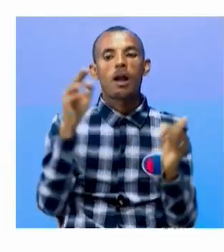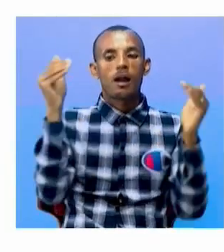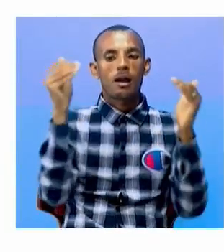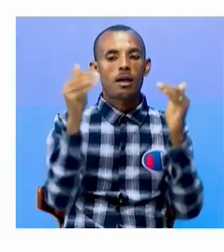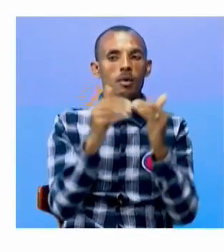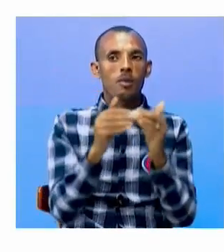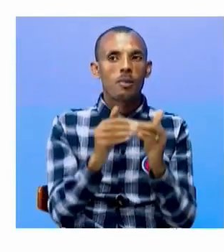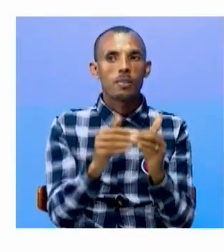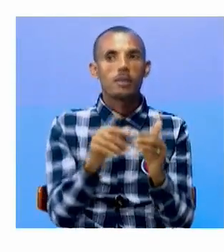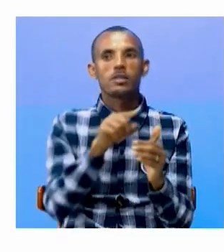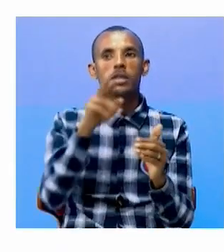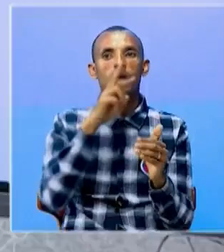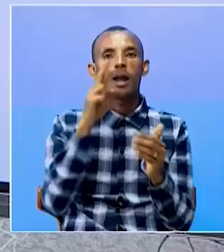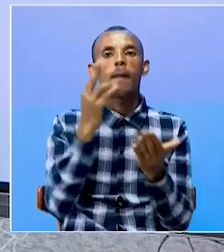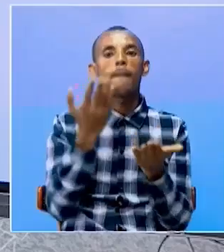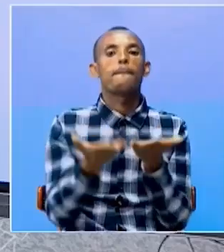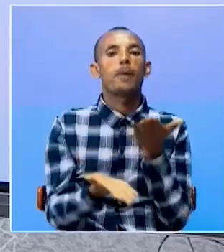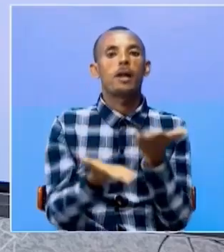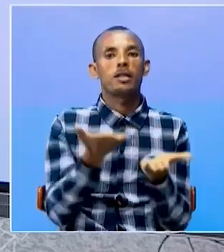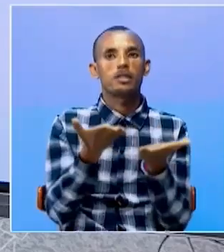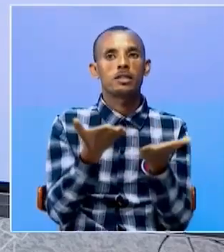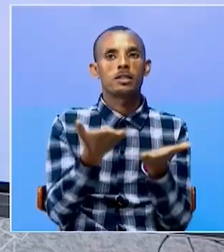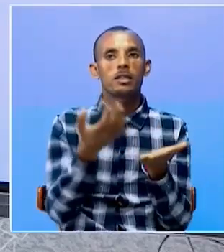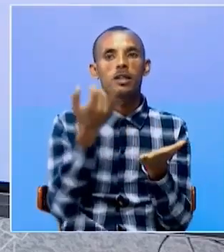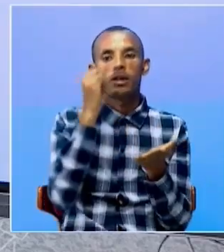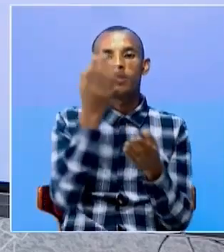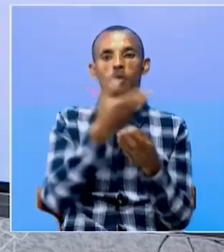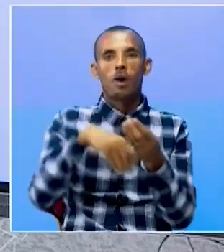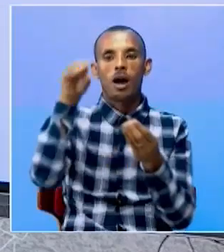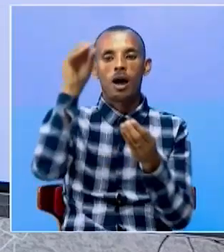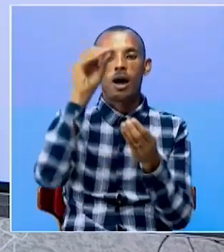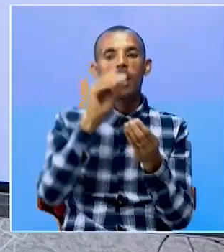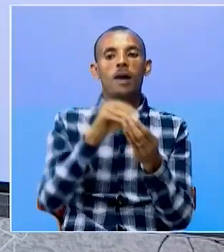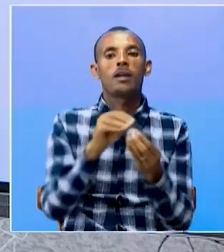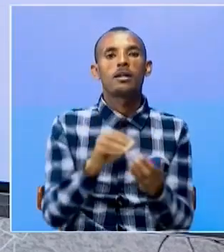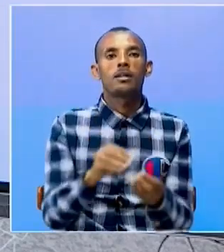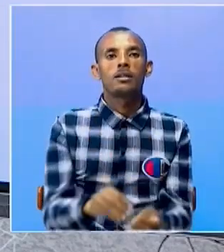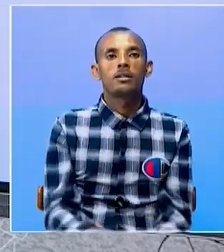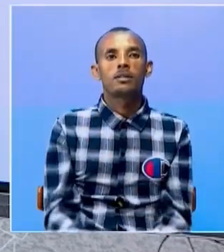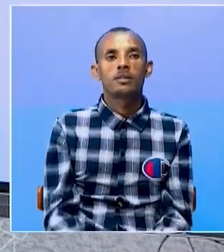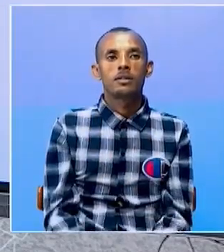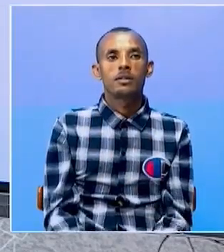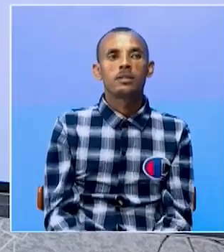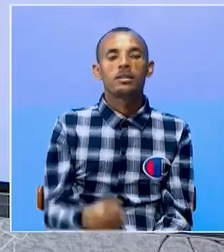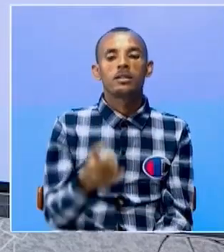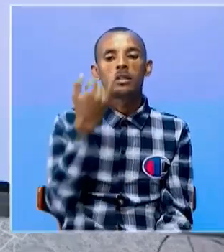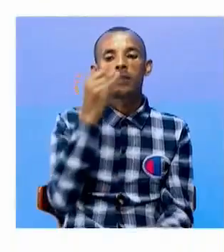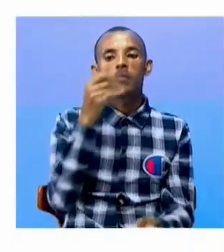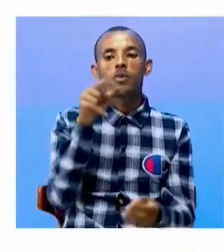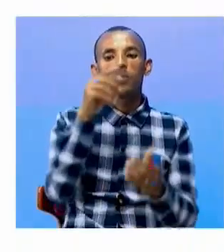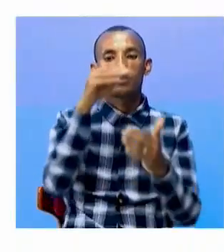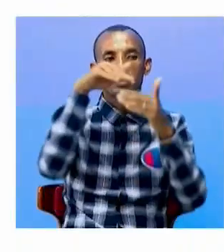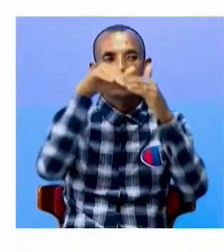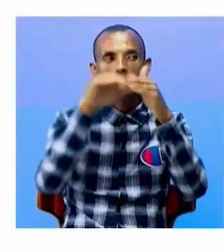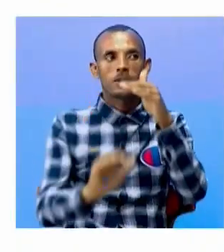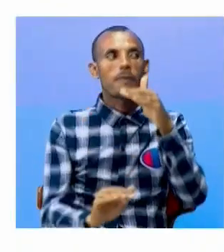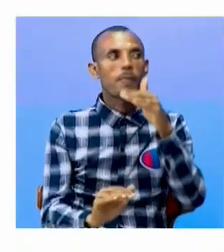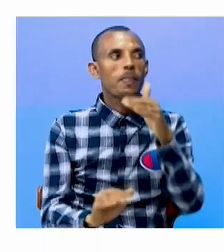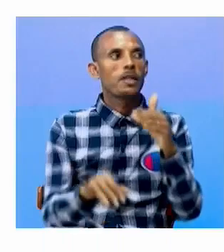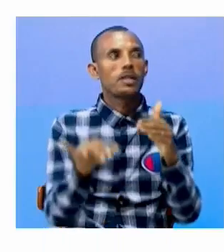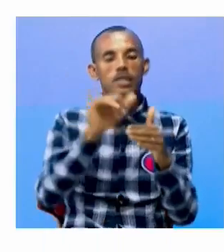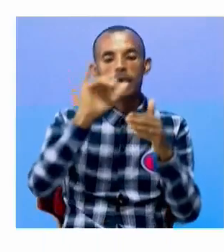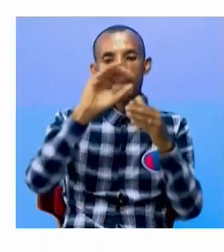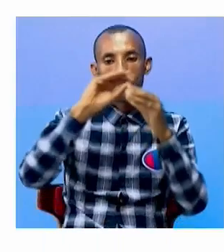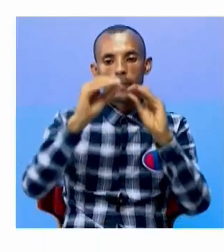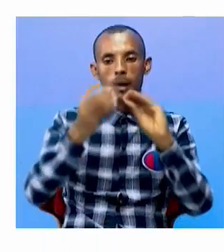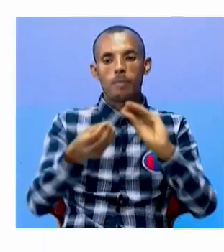are balanced. If you add, if you subtract the same number